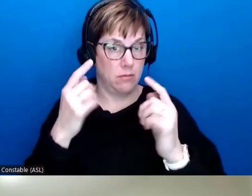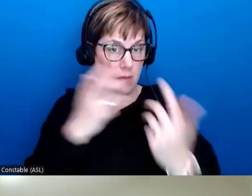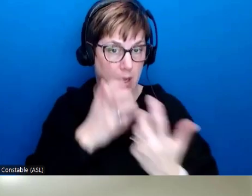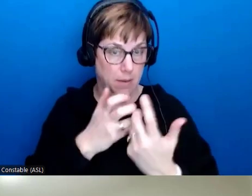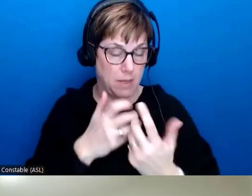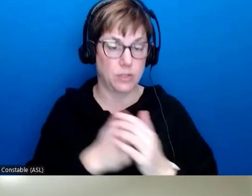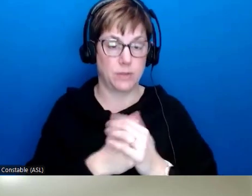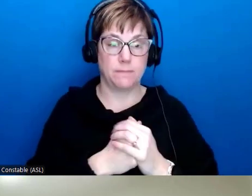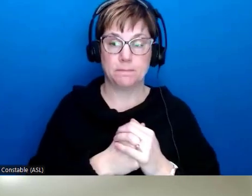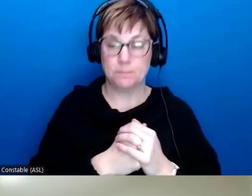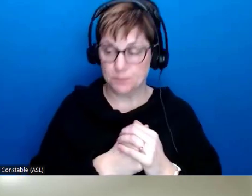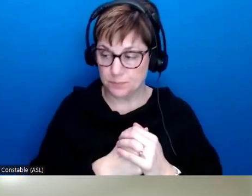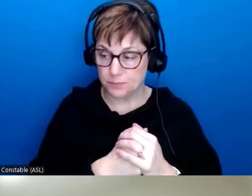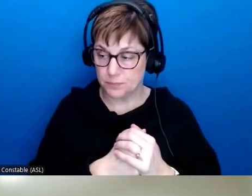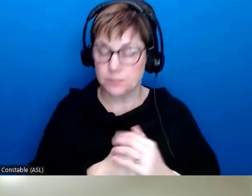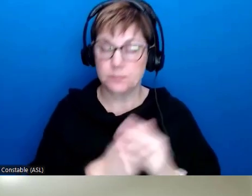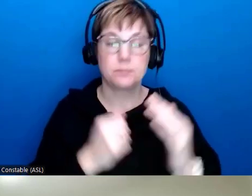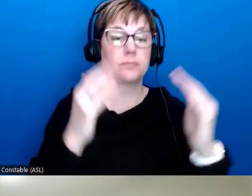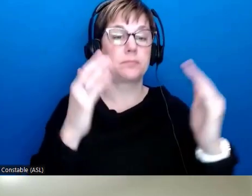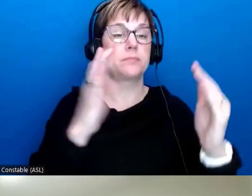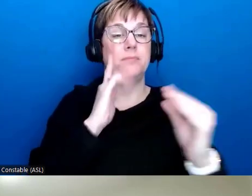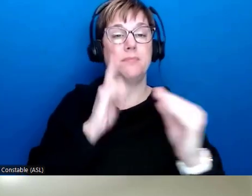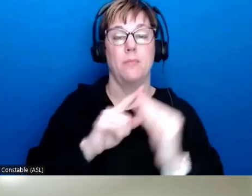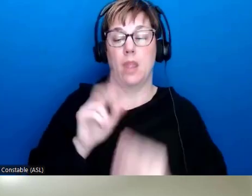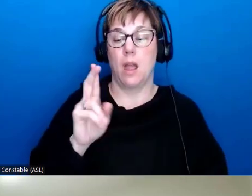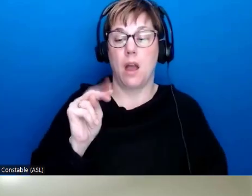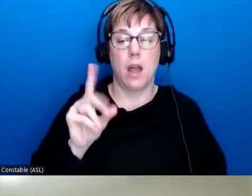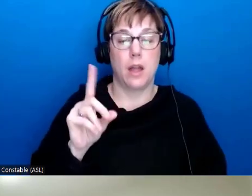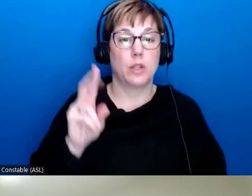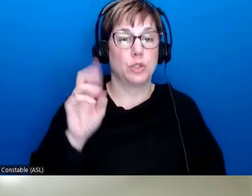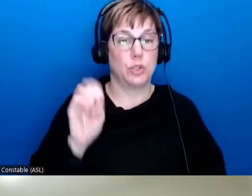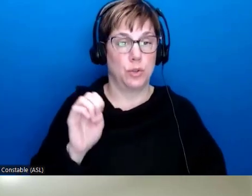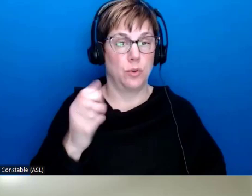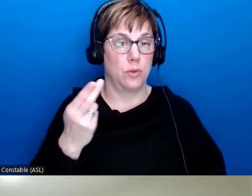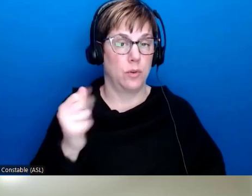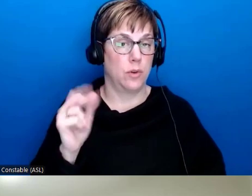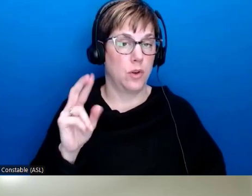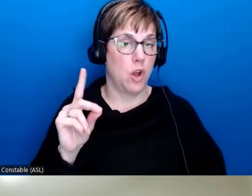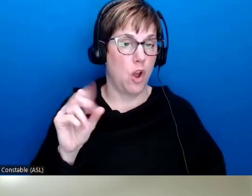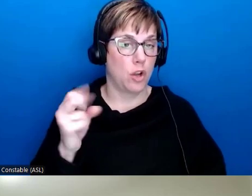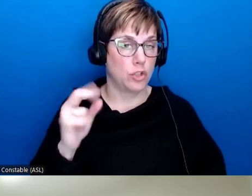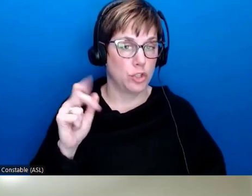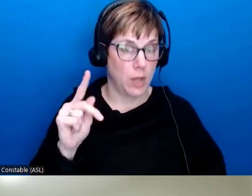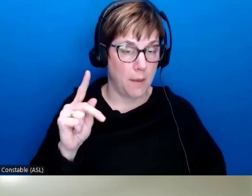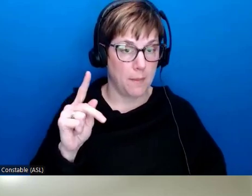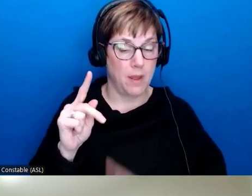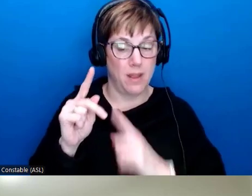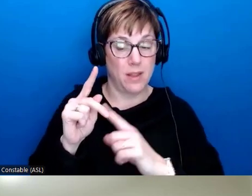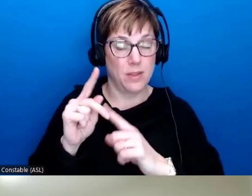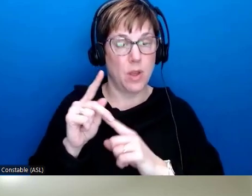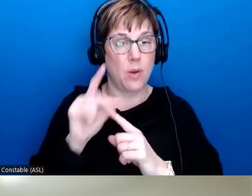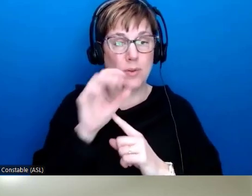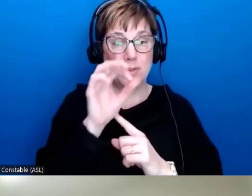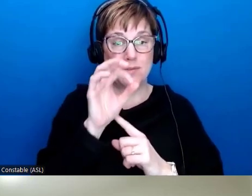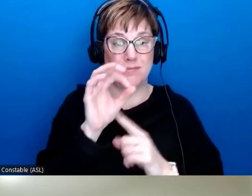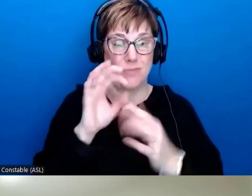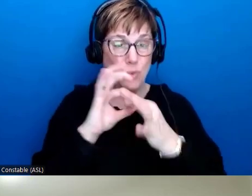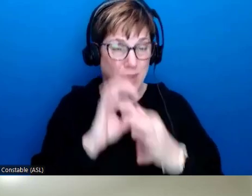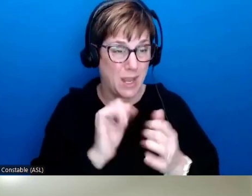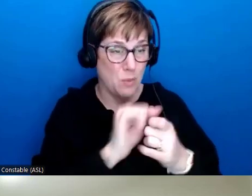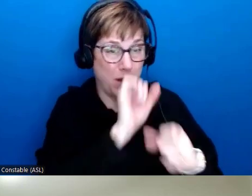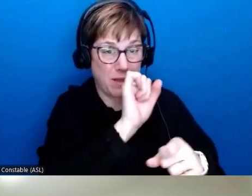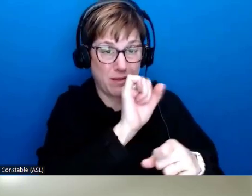talk about undue hardship, and they're really fact specific to the employer and the nature of the